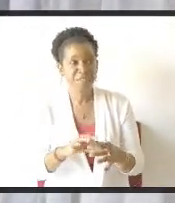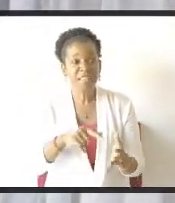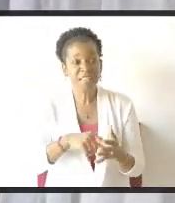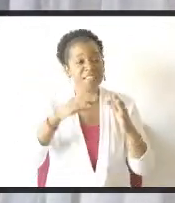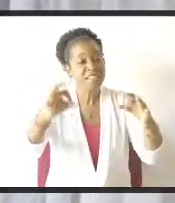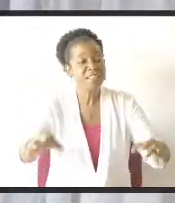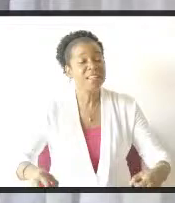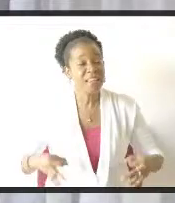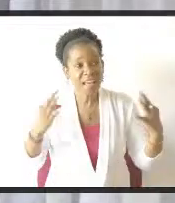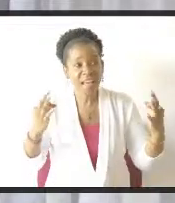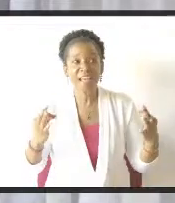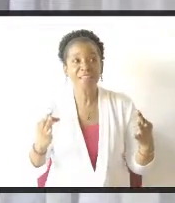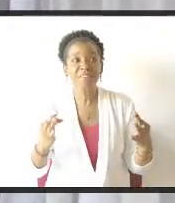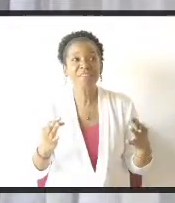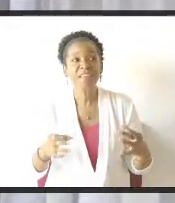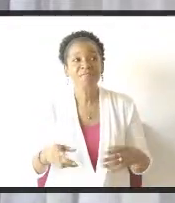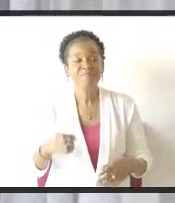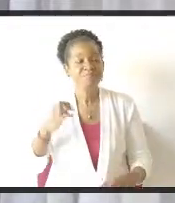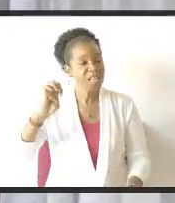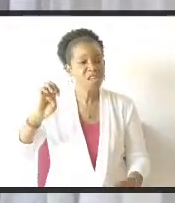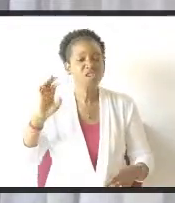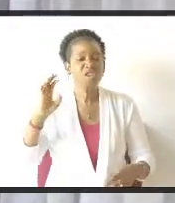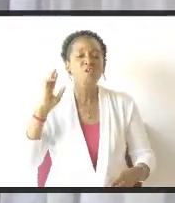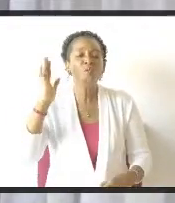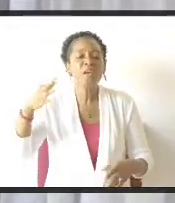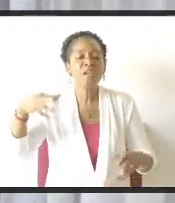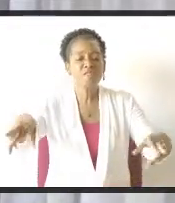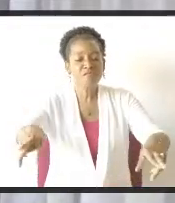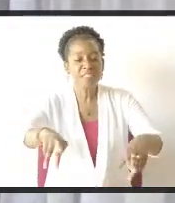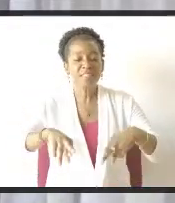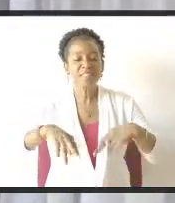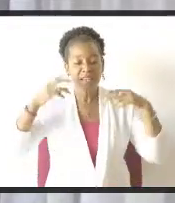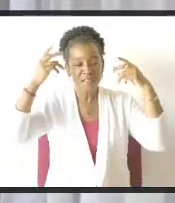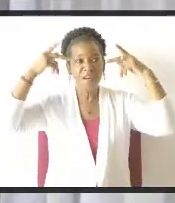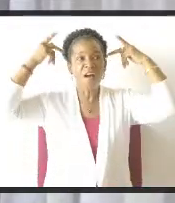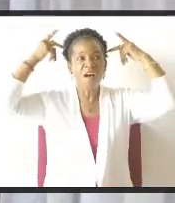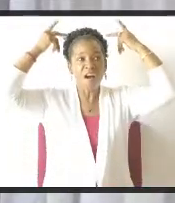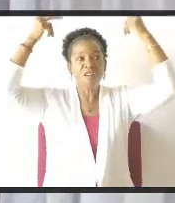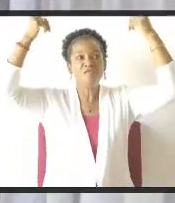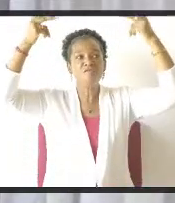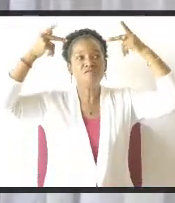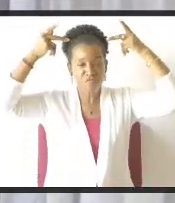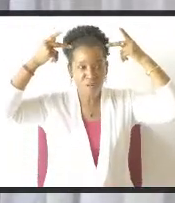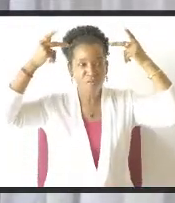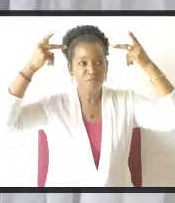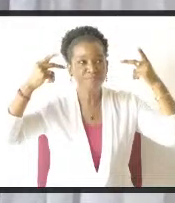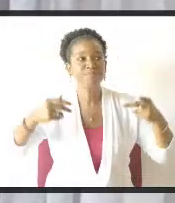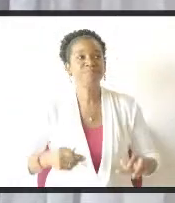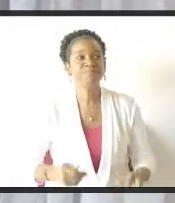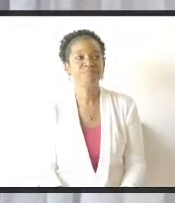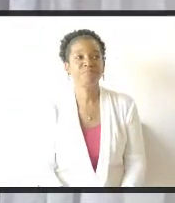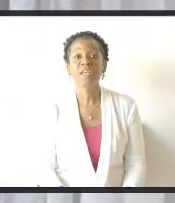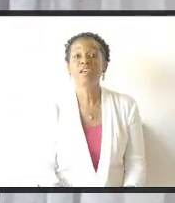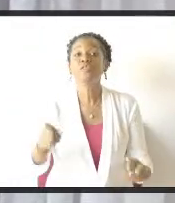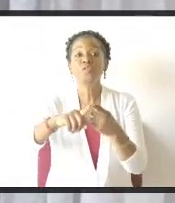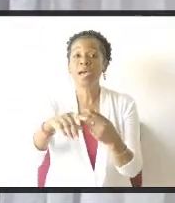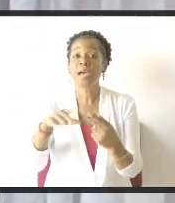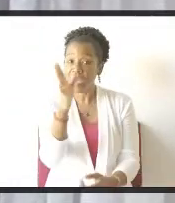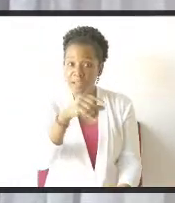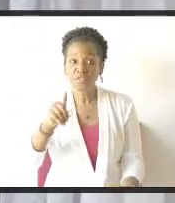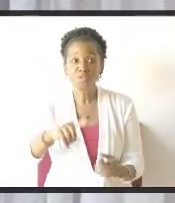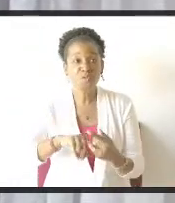shall give unto me that day, and not to me only, but unto all them that love is appearing.